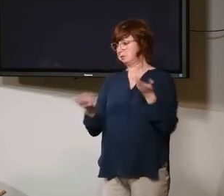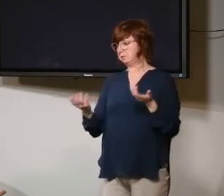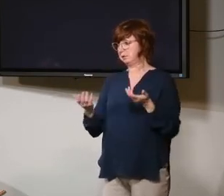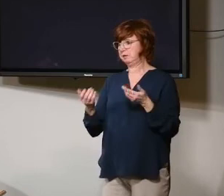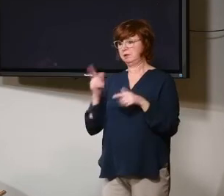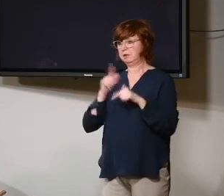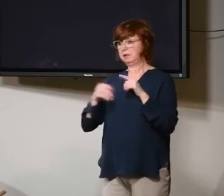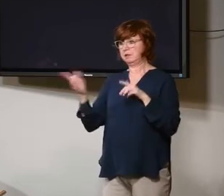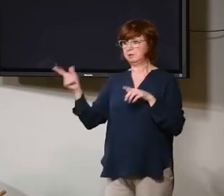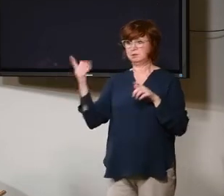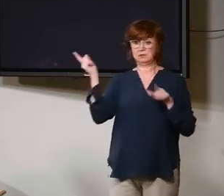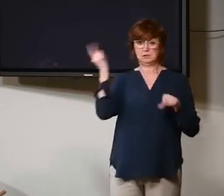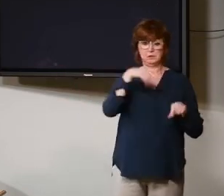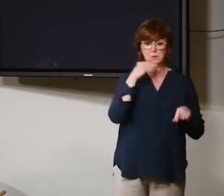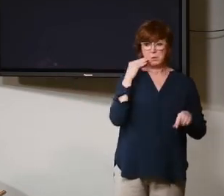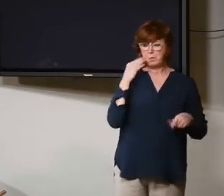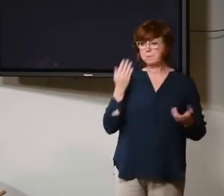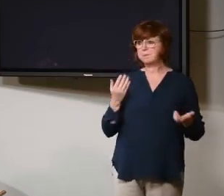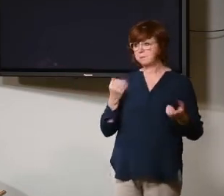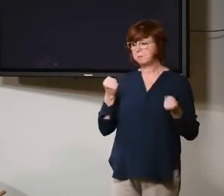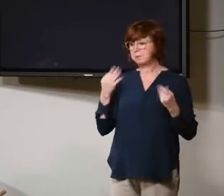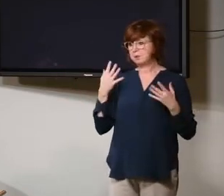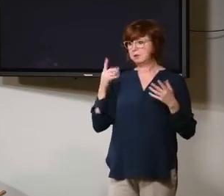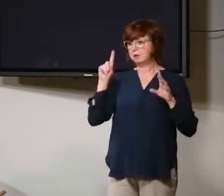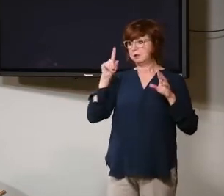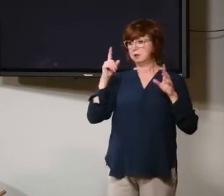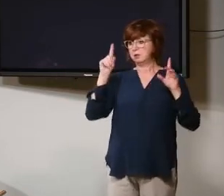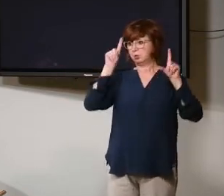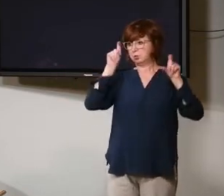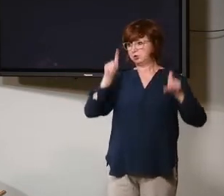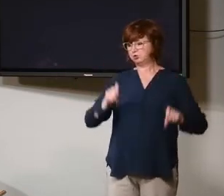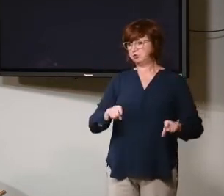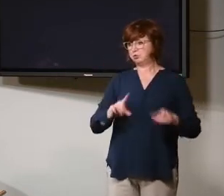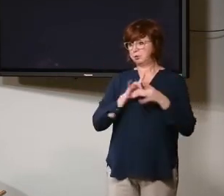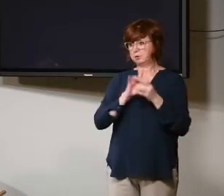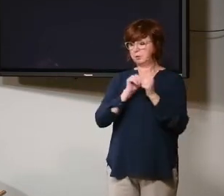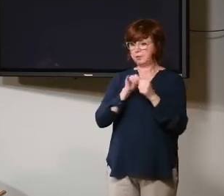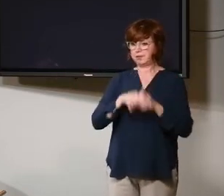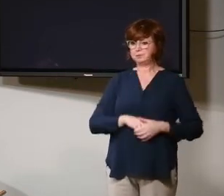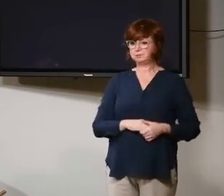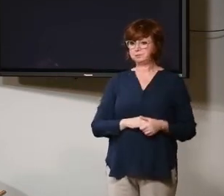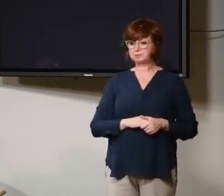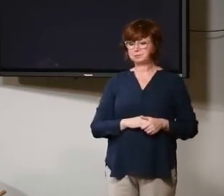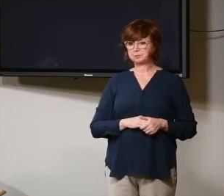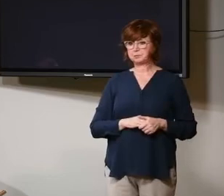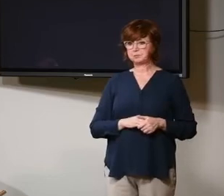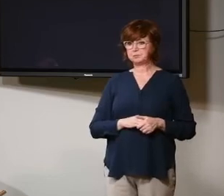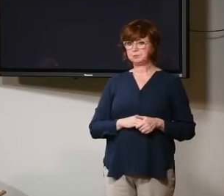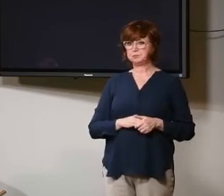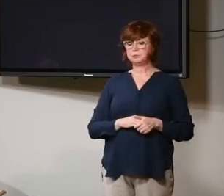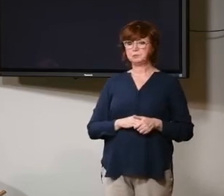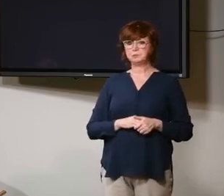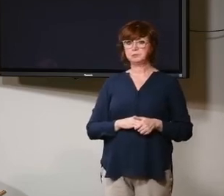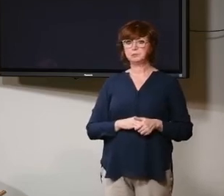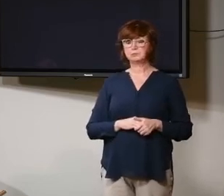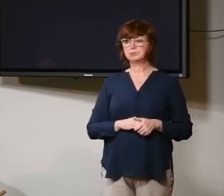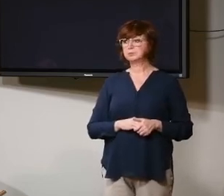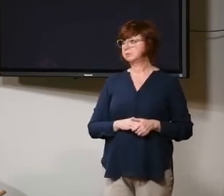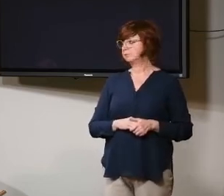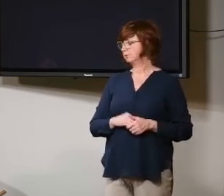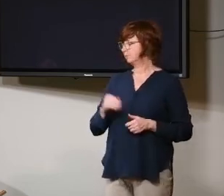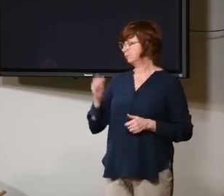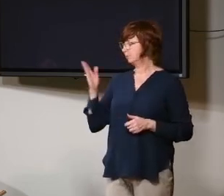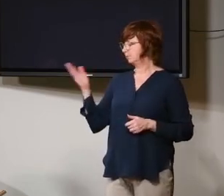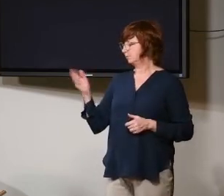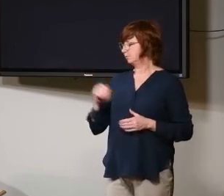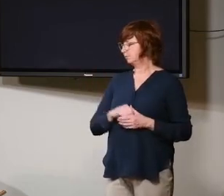beyond getting ill when you're abroad to, changes that are beyond your control in terms of changes in travel plans. The